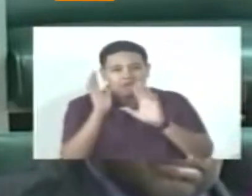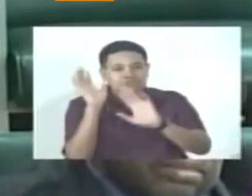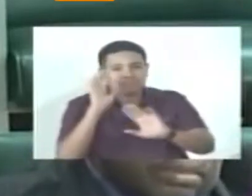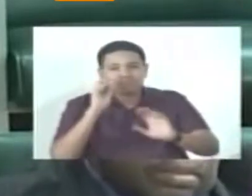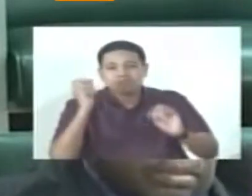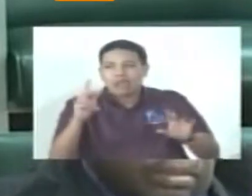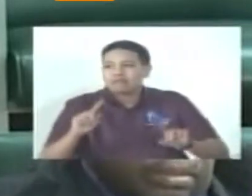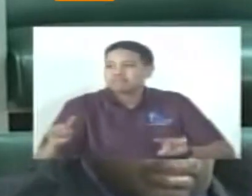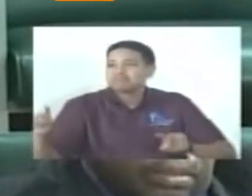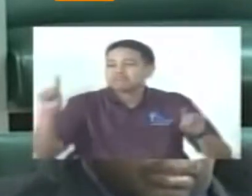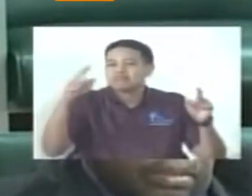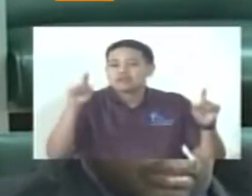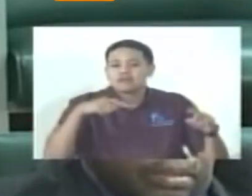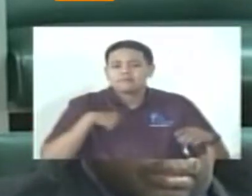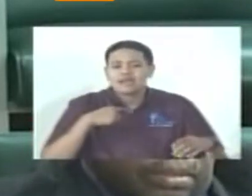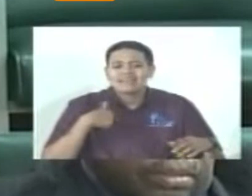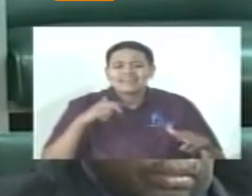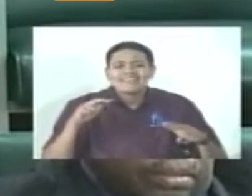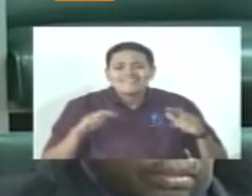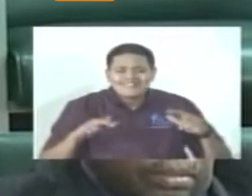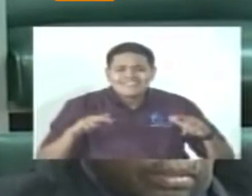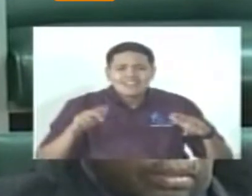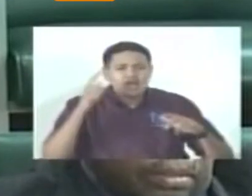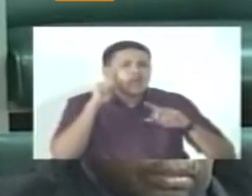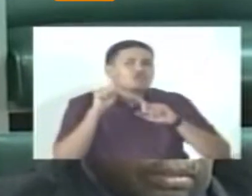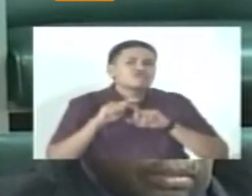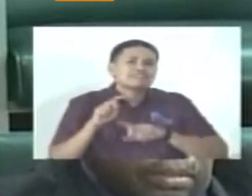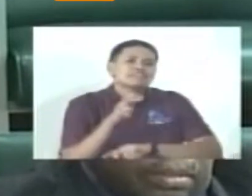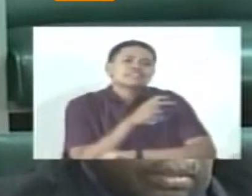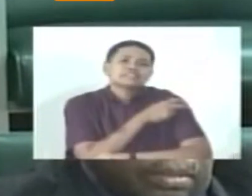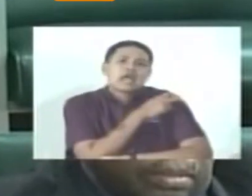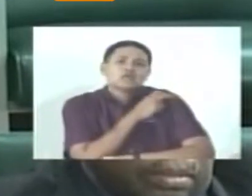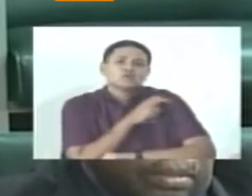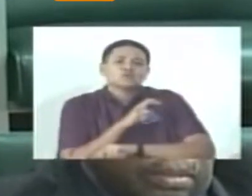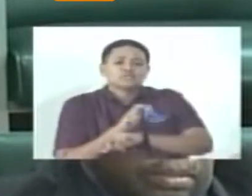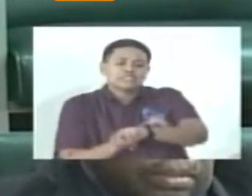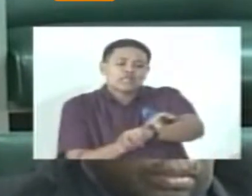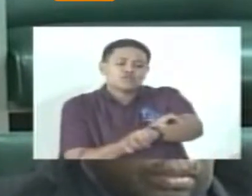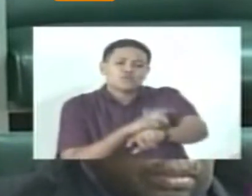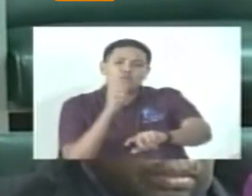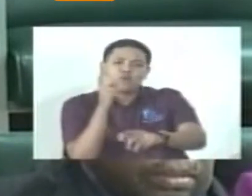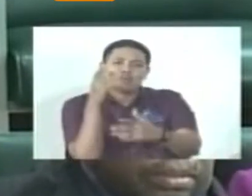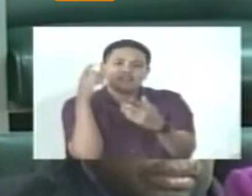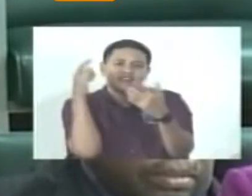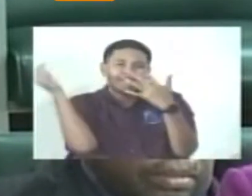in agreeing to that being one of the features.